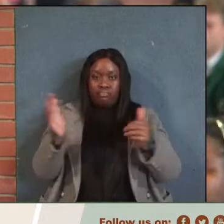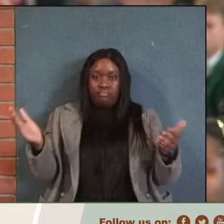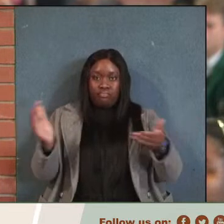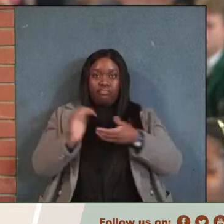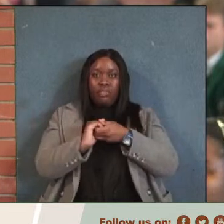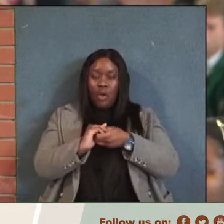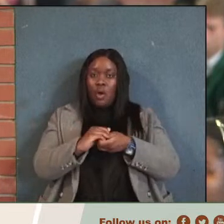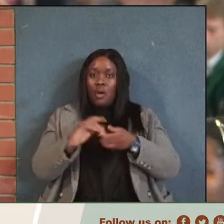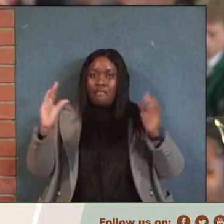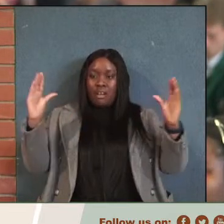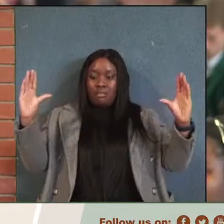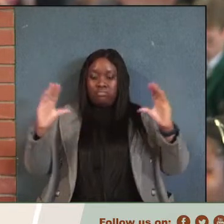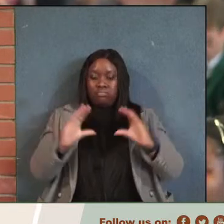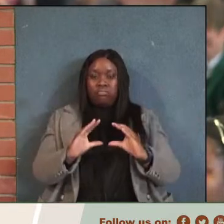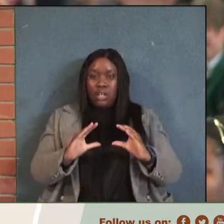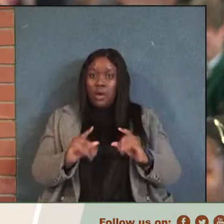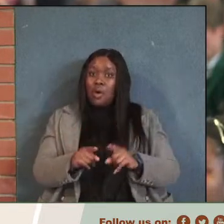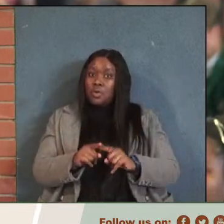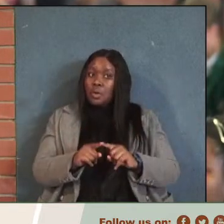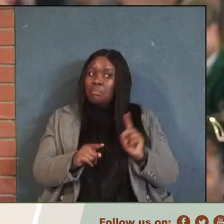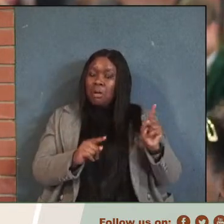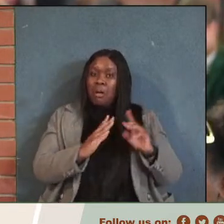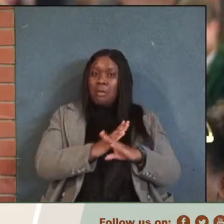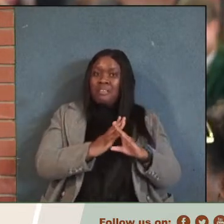For example, Colomba and the private sector